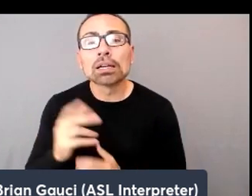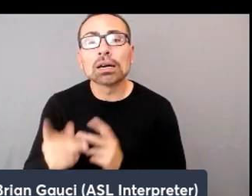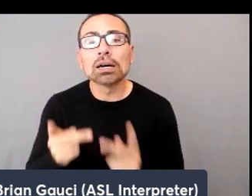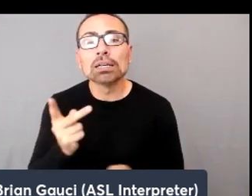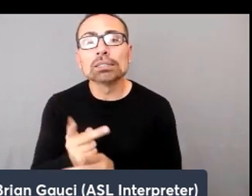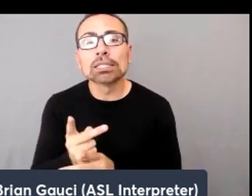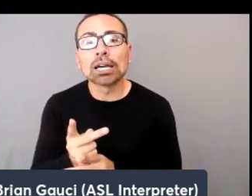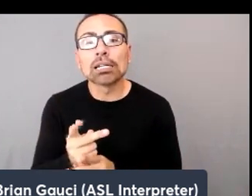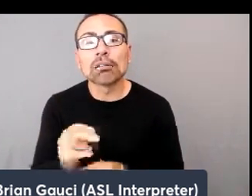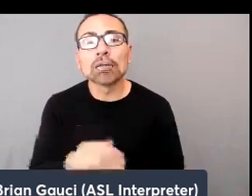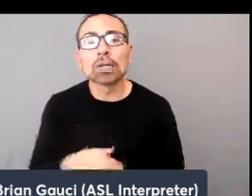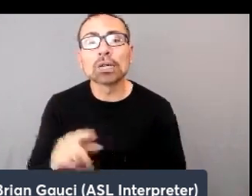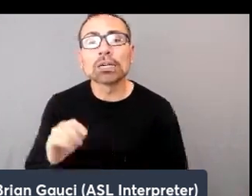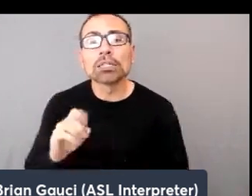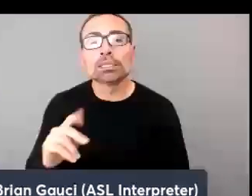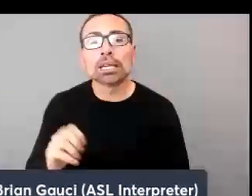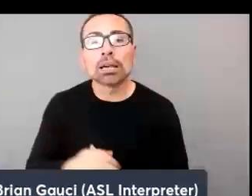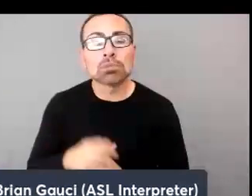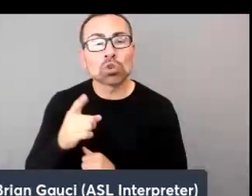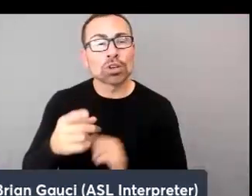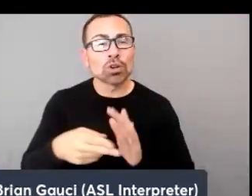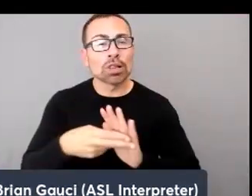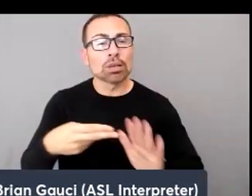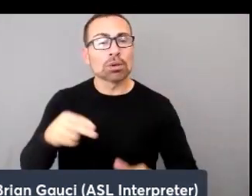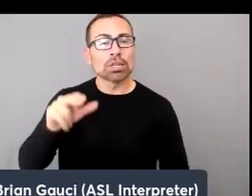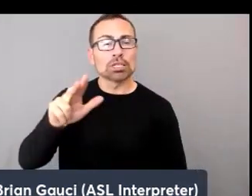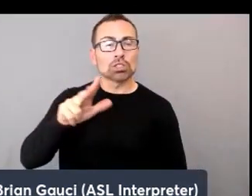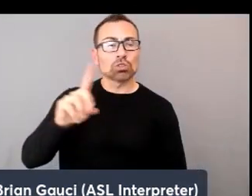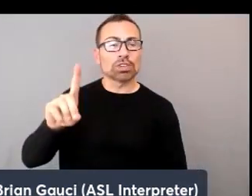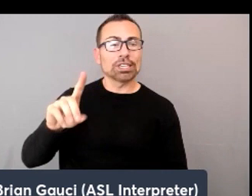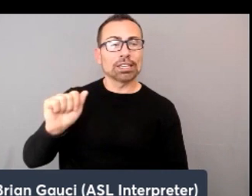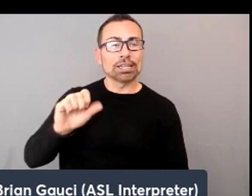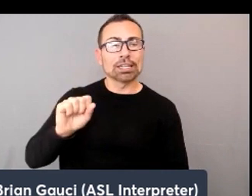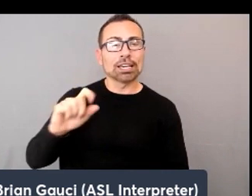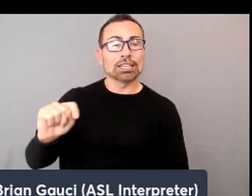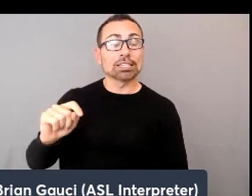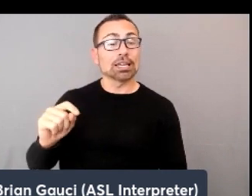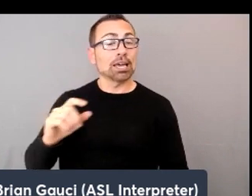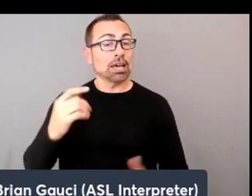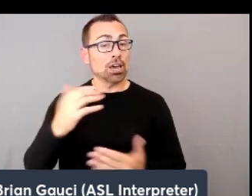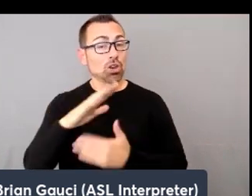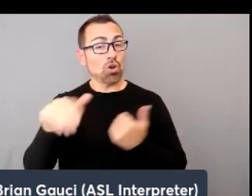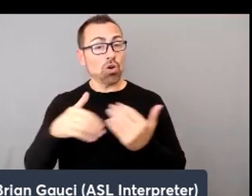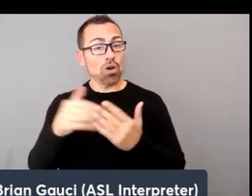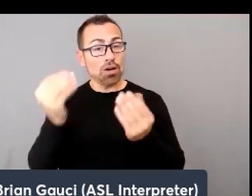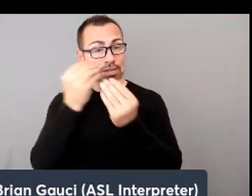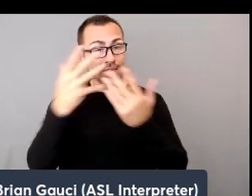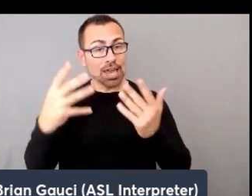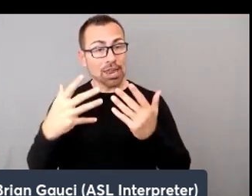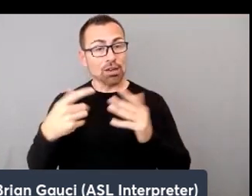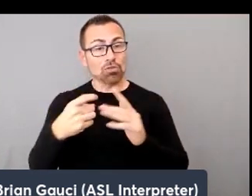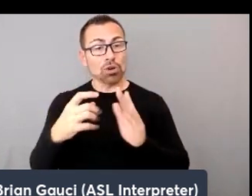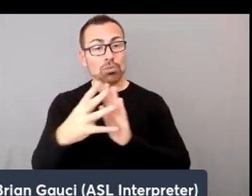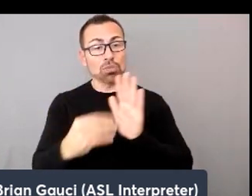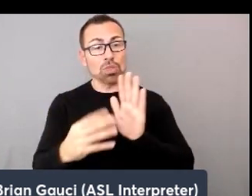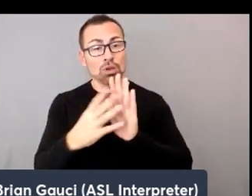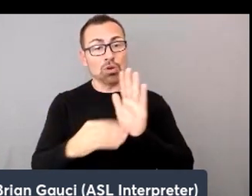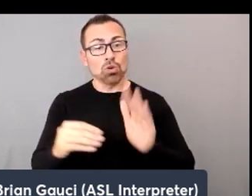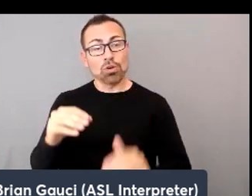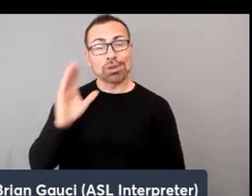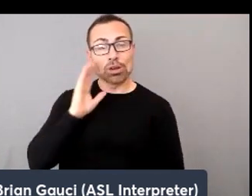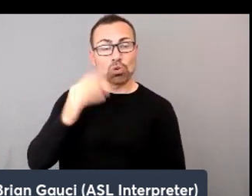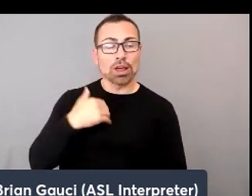labeling this asset, this 3D asset. And now all of the data you get out of Replicator is going to have a